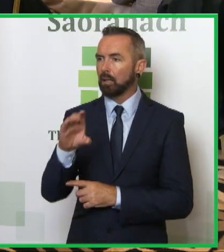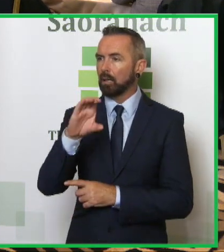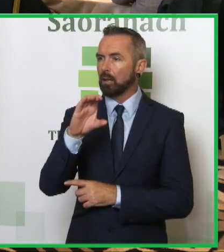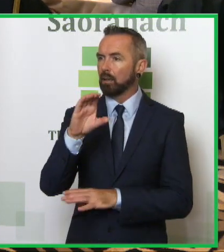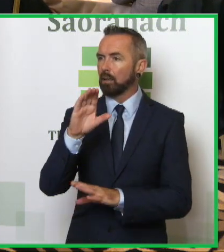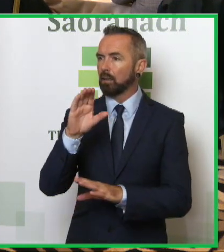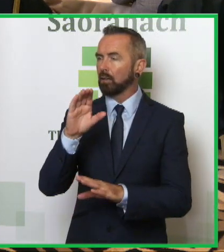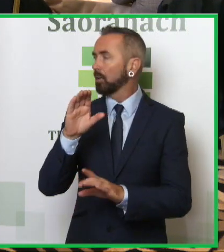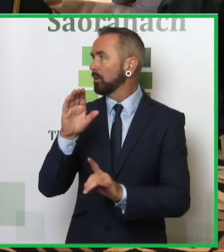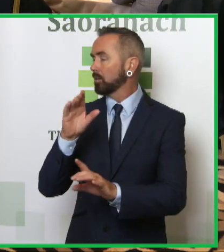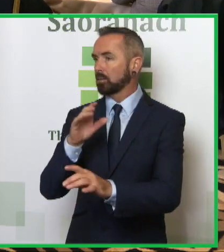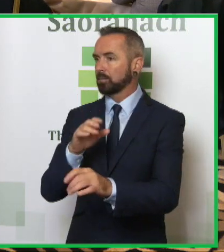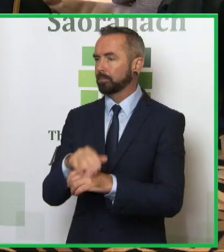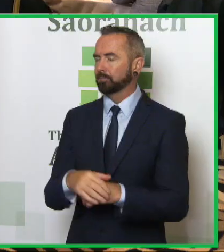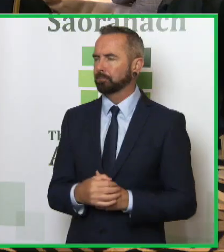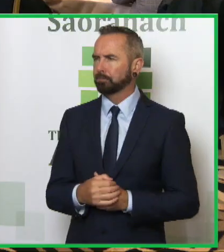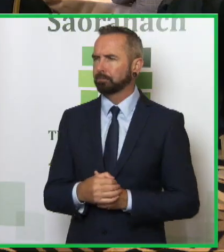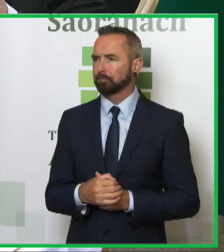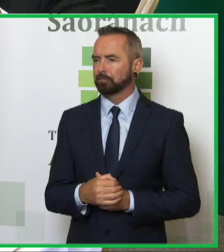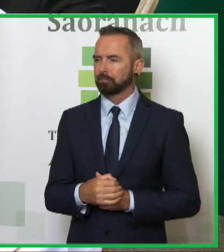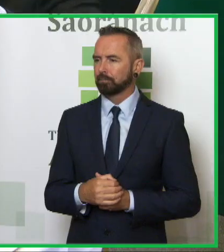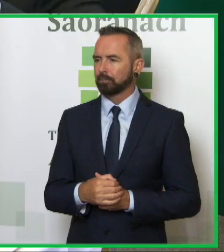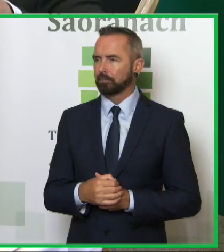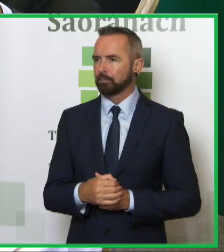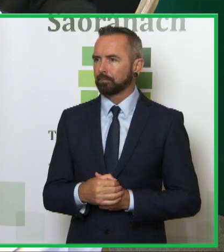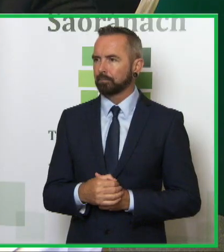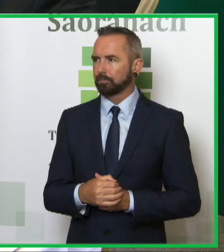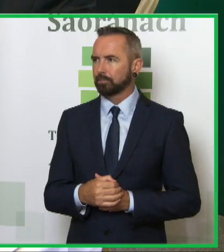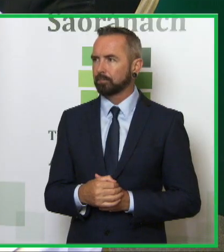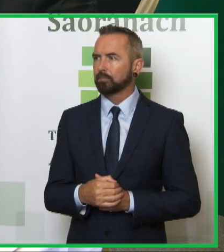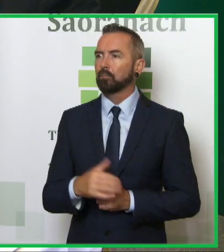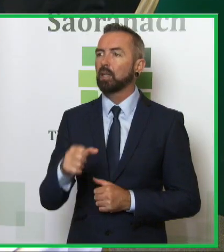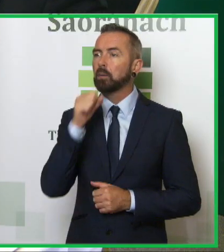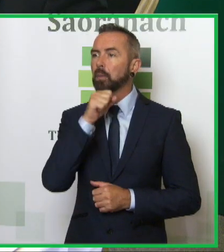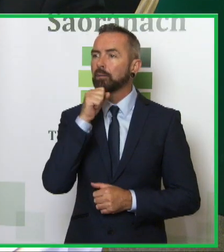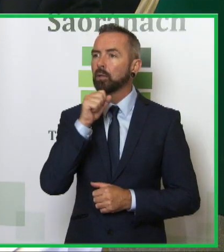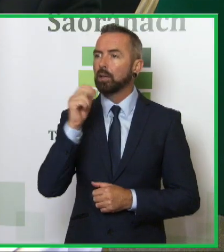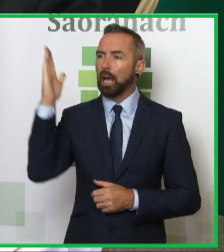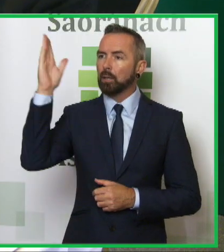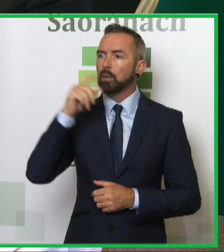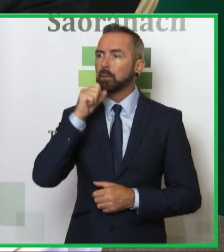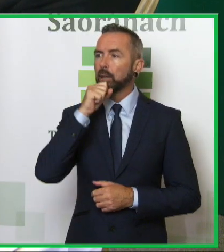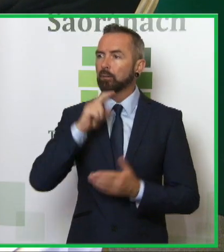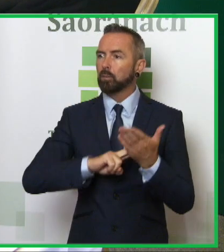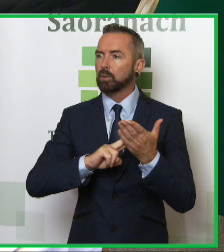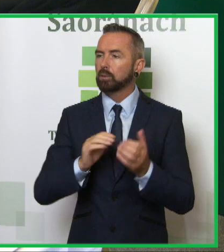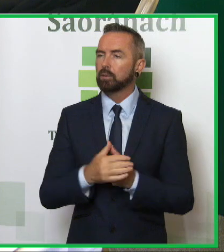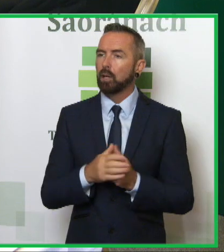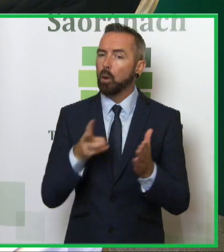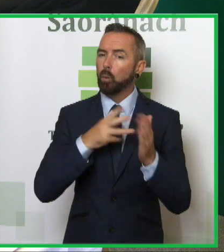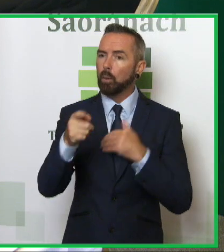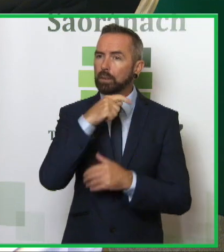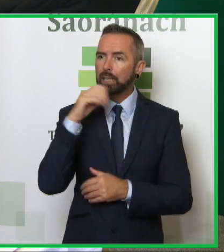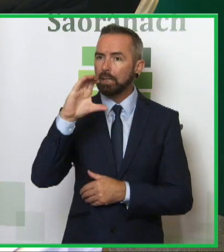Sorry, I just need to call in the mics. I need to call in the mics. There's a few people, so go ahead. Just indicate your hand and we'll call it in. Yeah. So when we